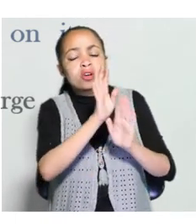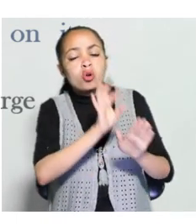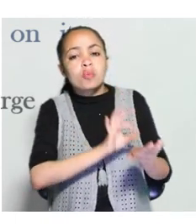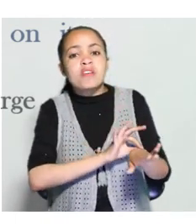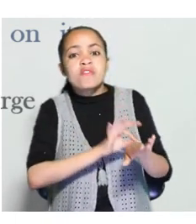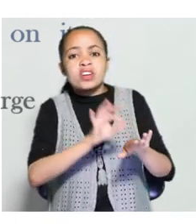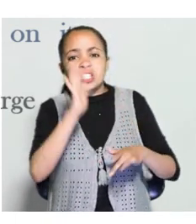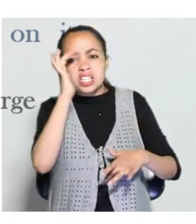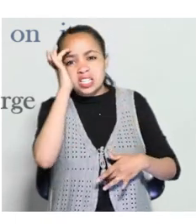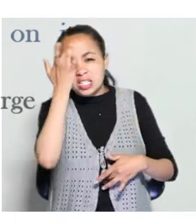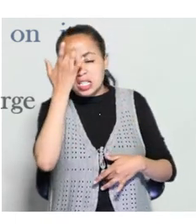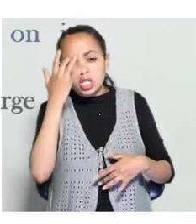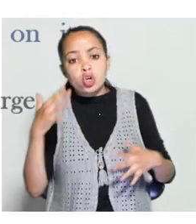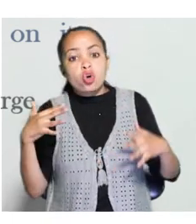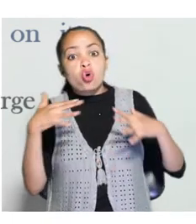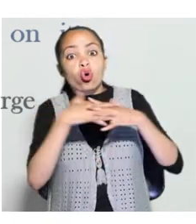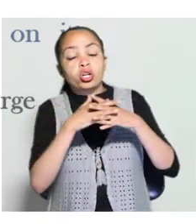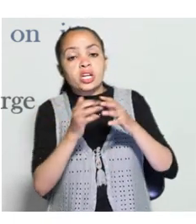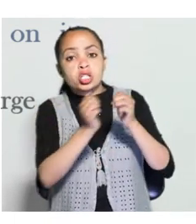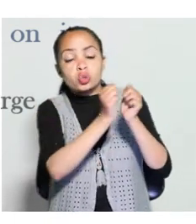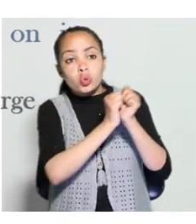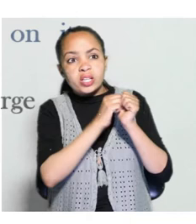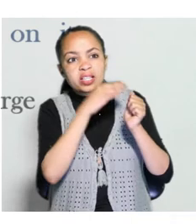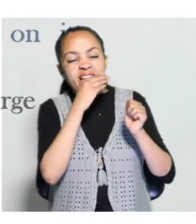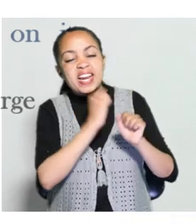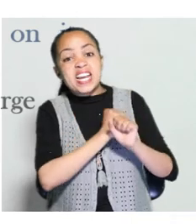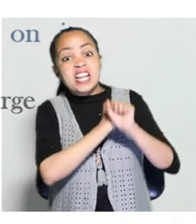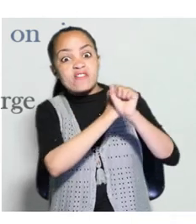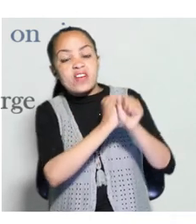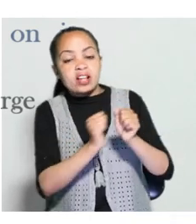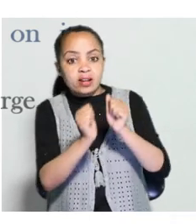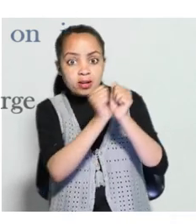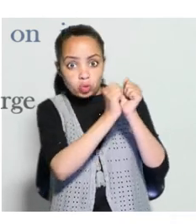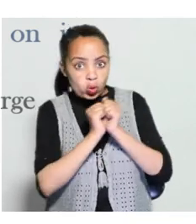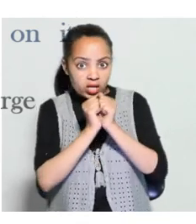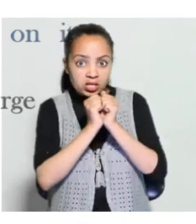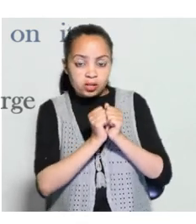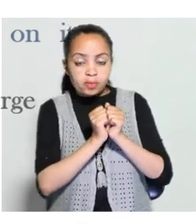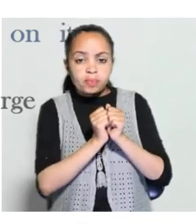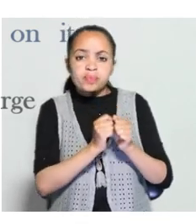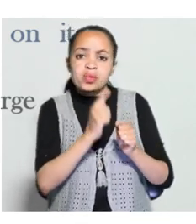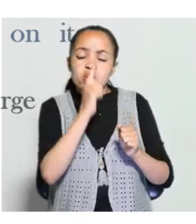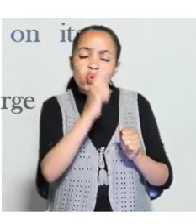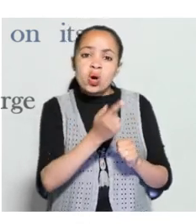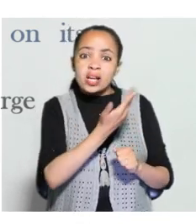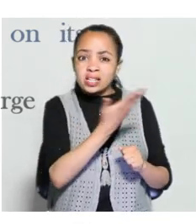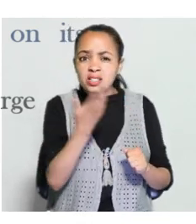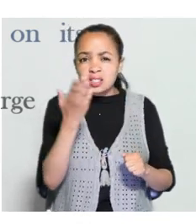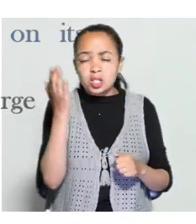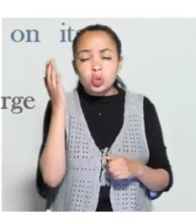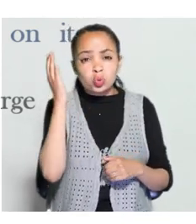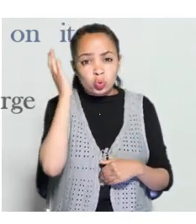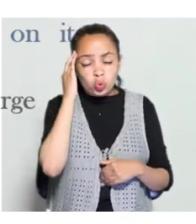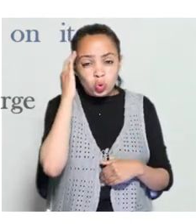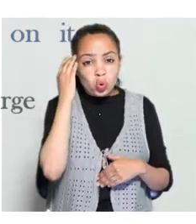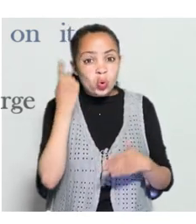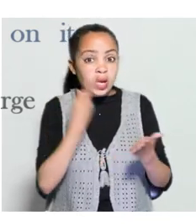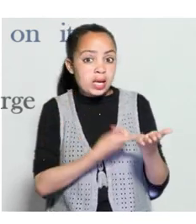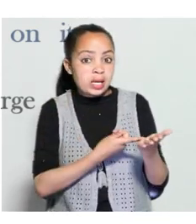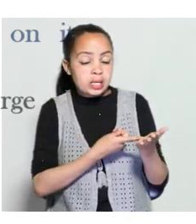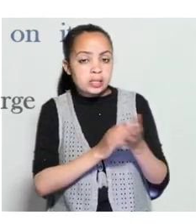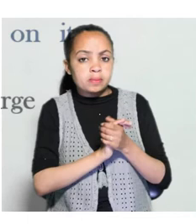disease, they coordinate together to be defend against them. One critical thing here you must be identify here